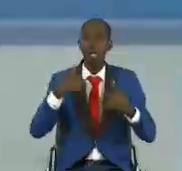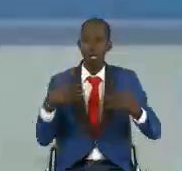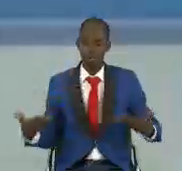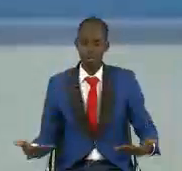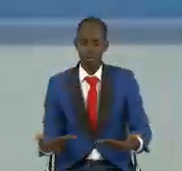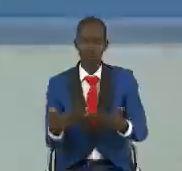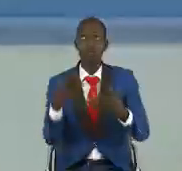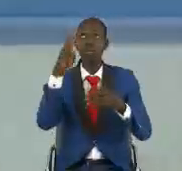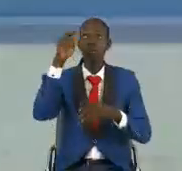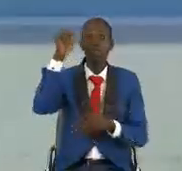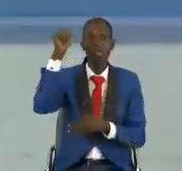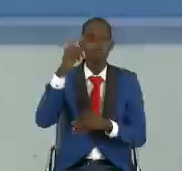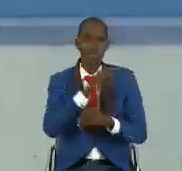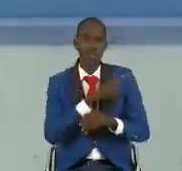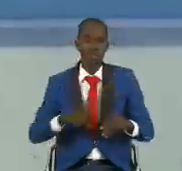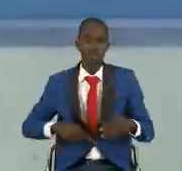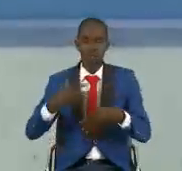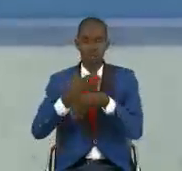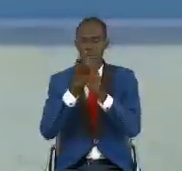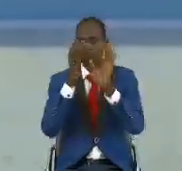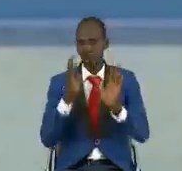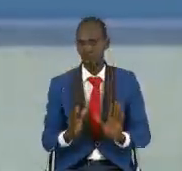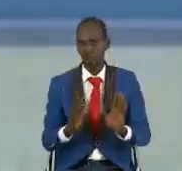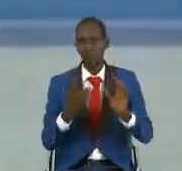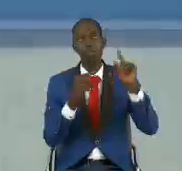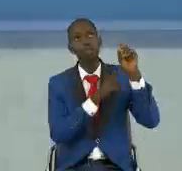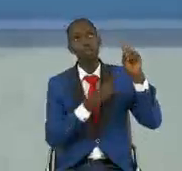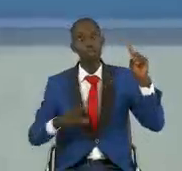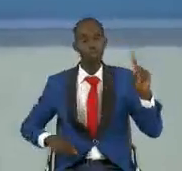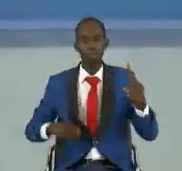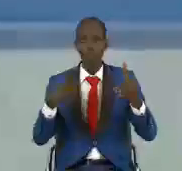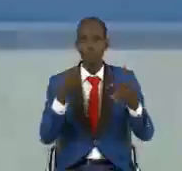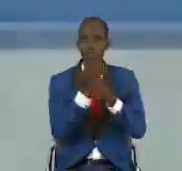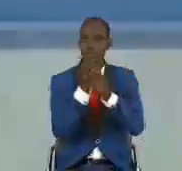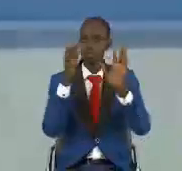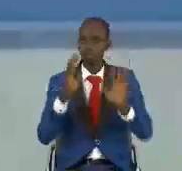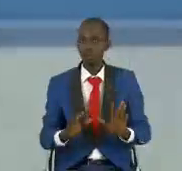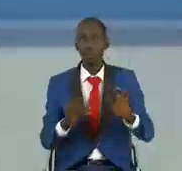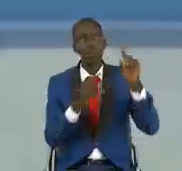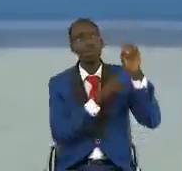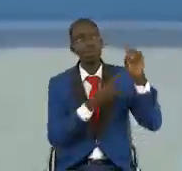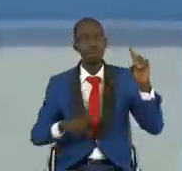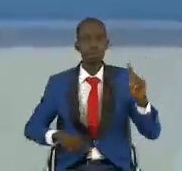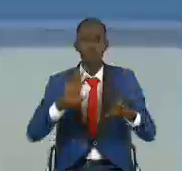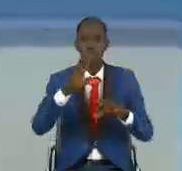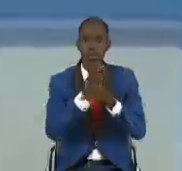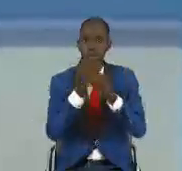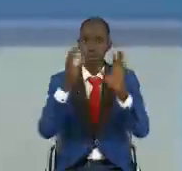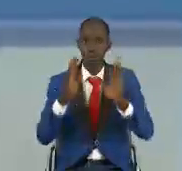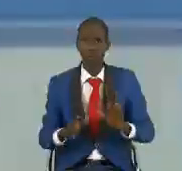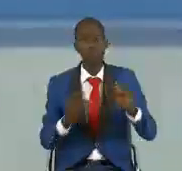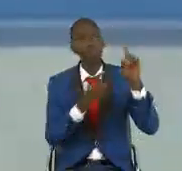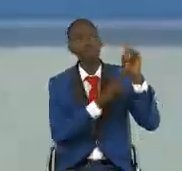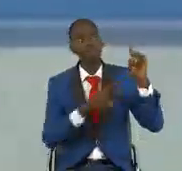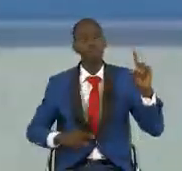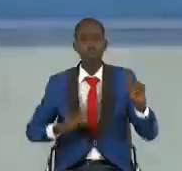the Creator. I am the Lord, your Redeemer. I am the Lord, your Savior. I am the Lord, your healer.